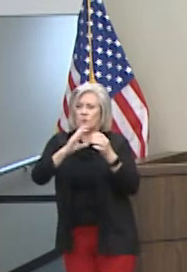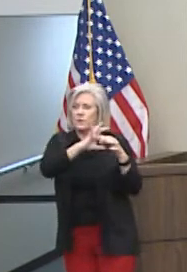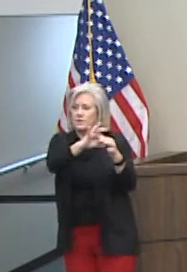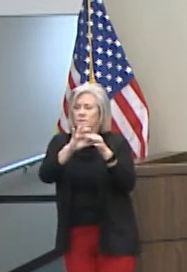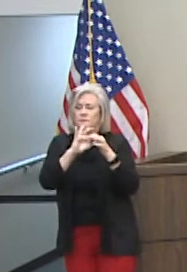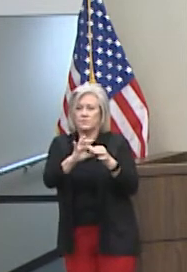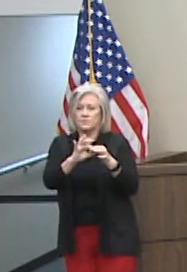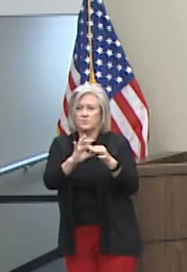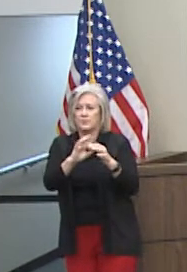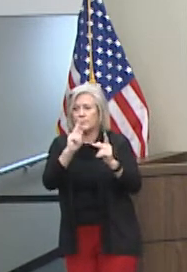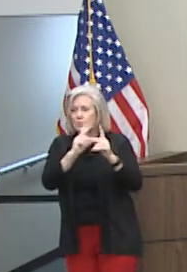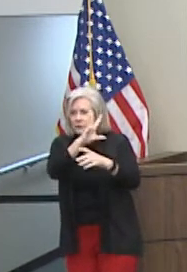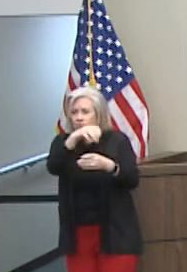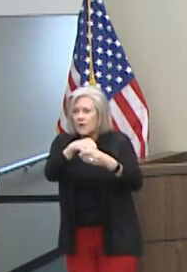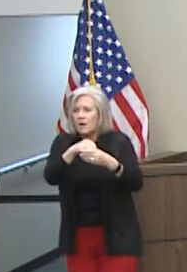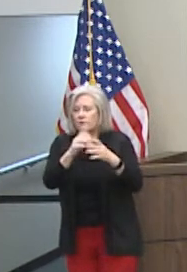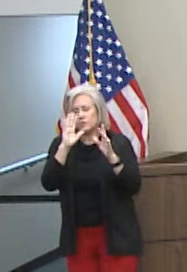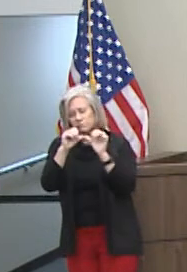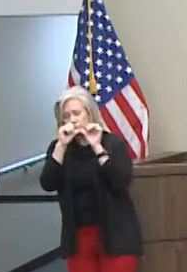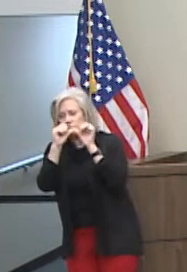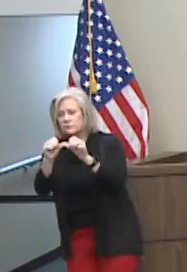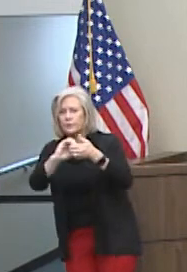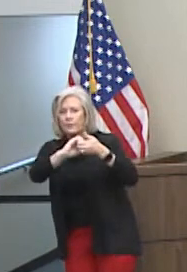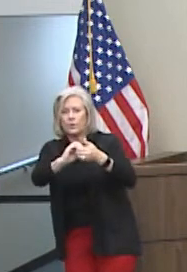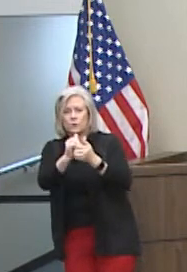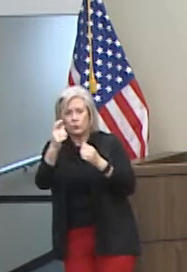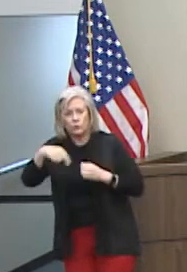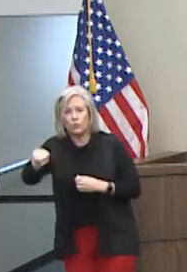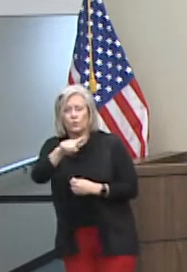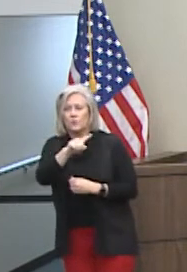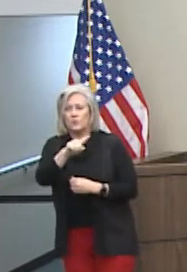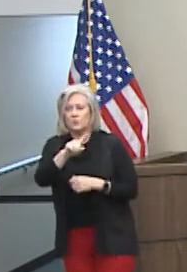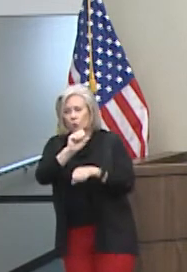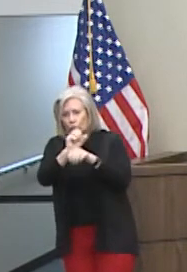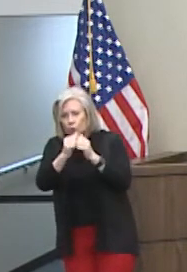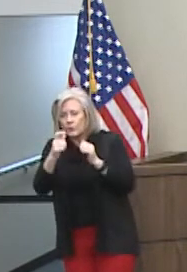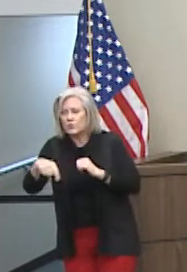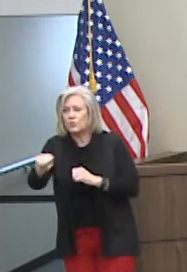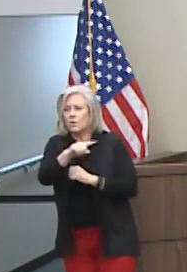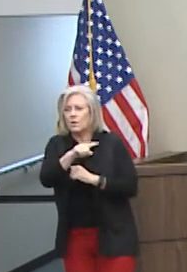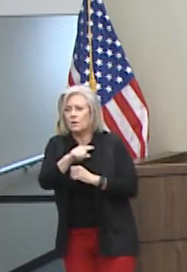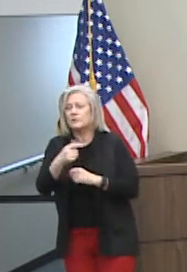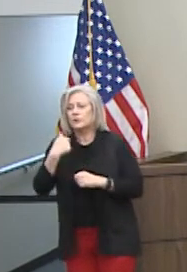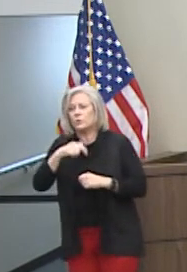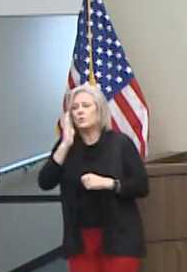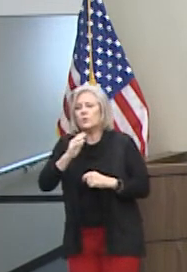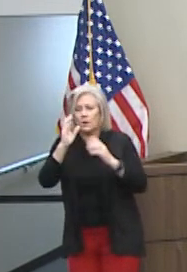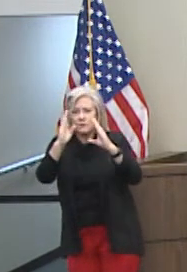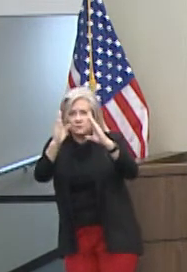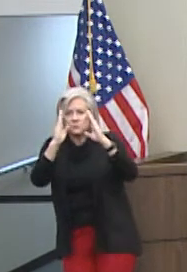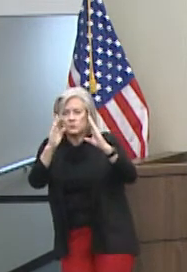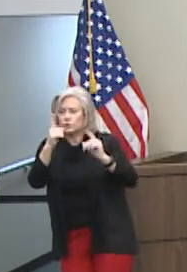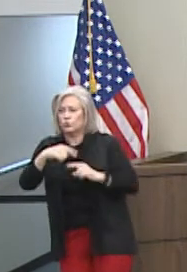you. We're going to continue to partner with you, and we're going to continue to listen to you.